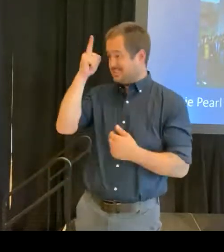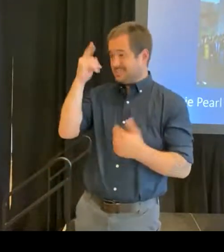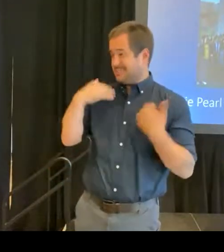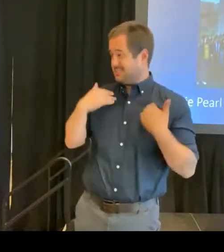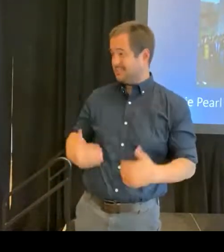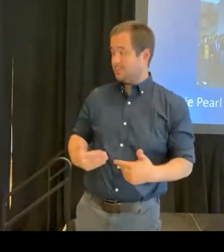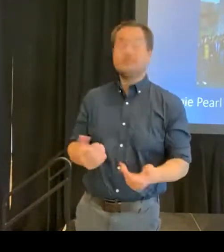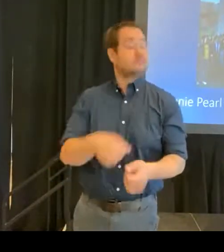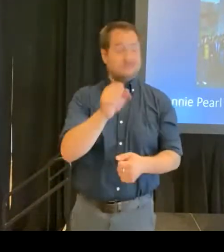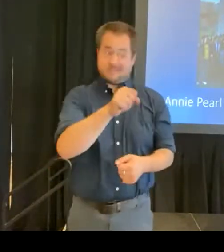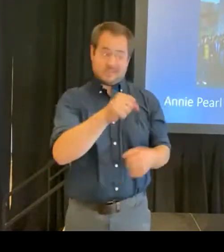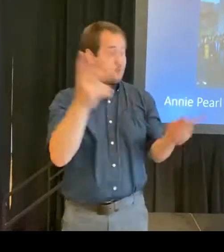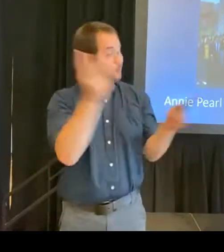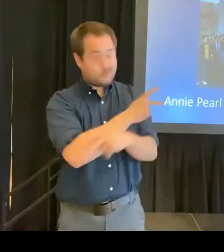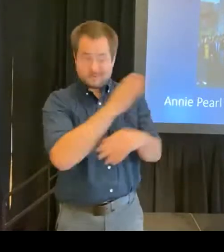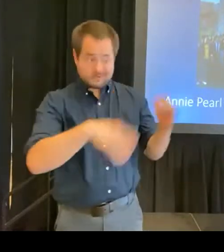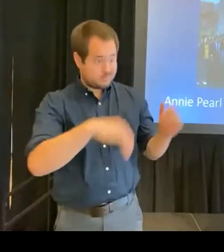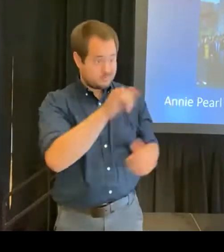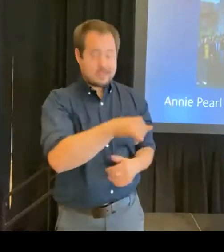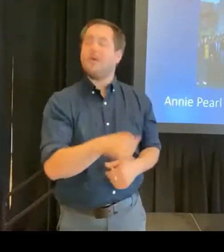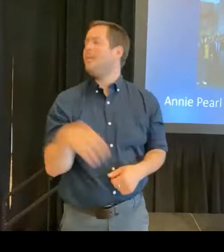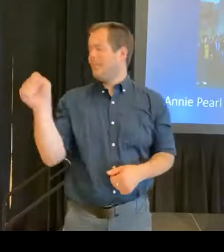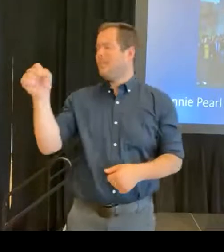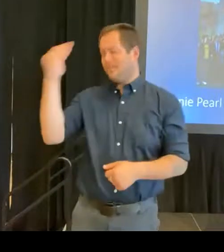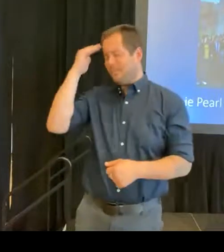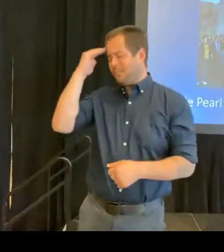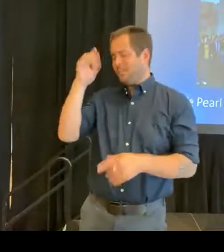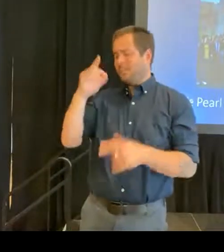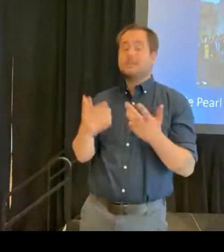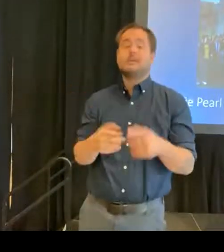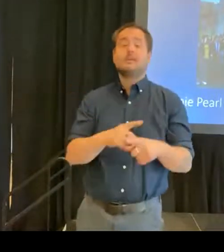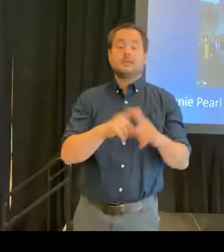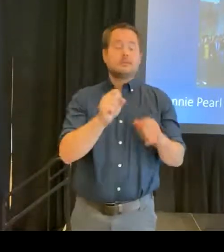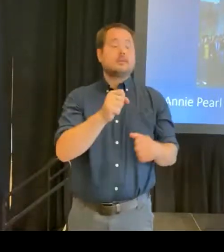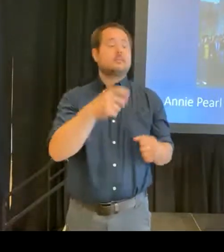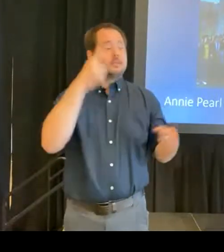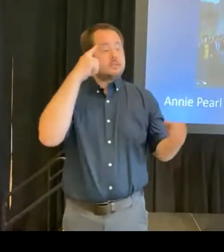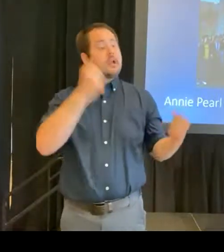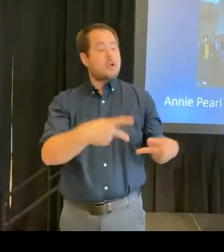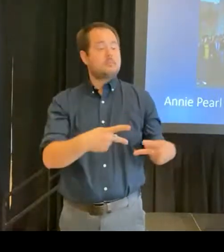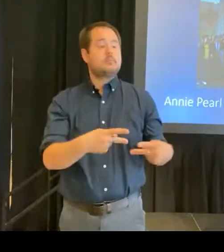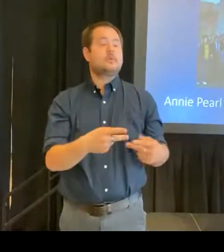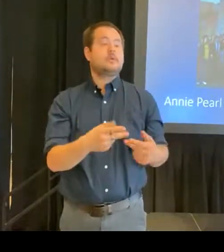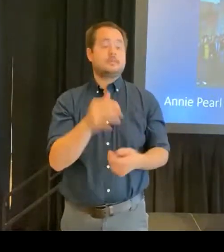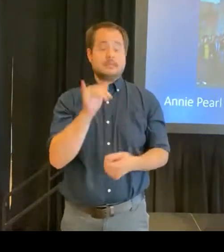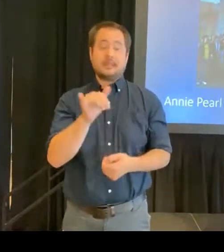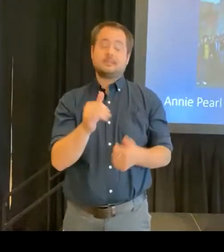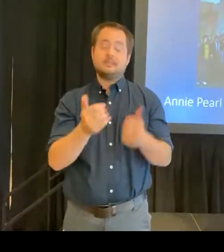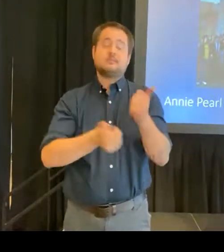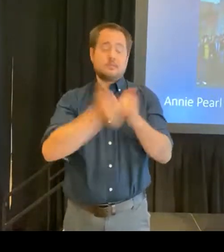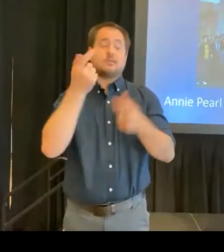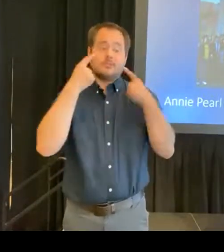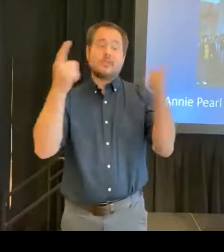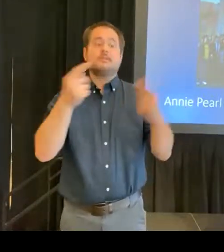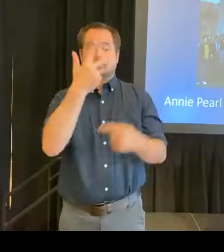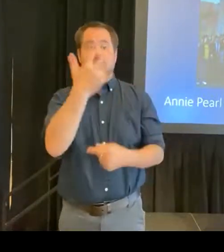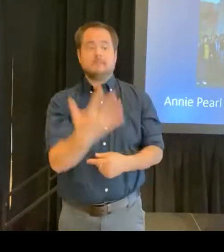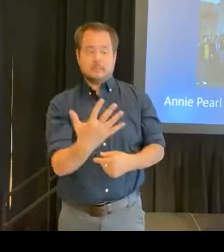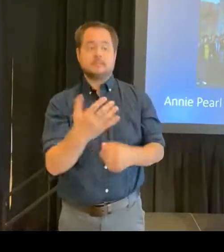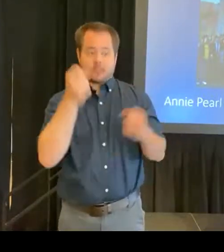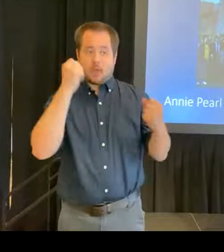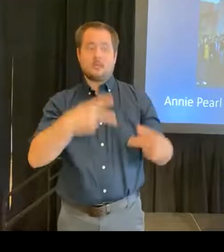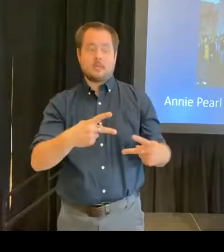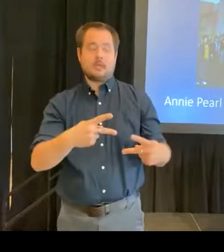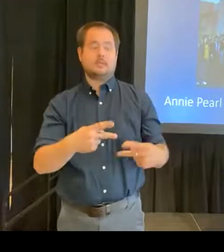know that, but I'm just going back. Yeah, but the compromise, but this is the one most people know, right? It's the whole idea is you